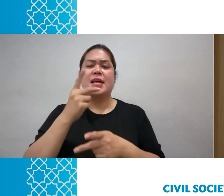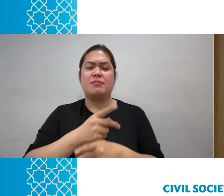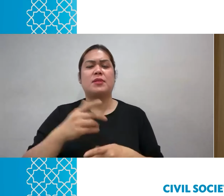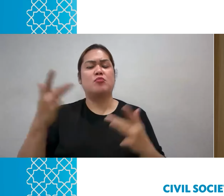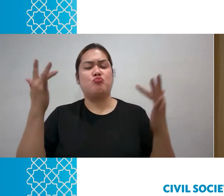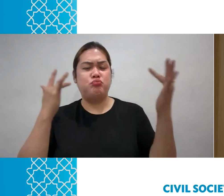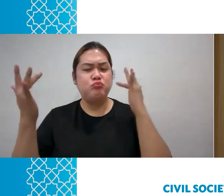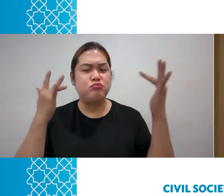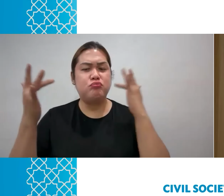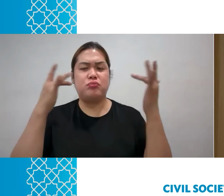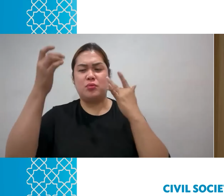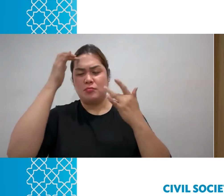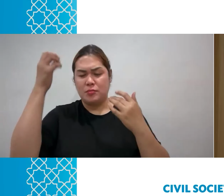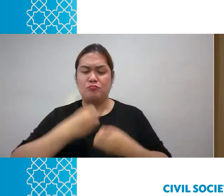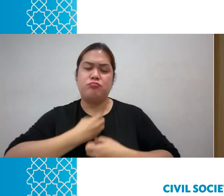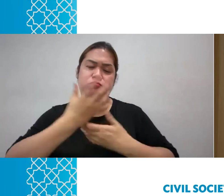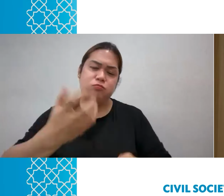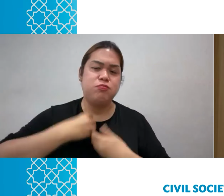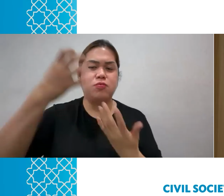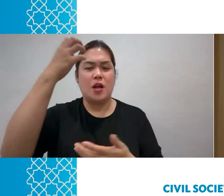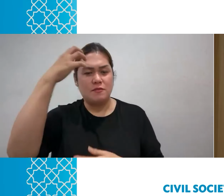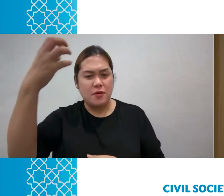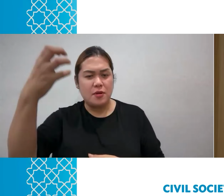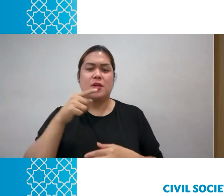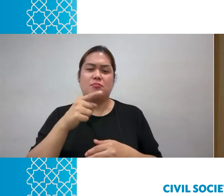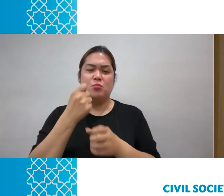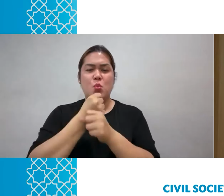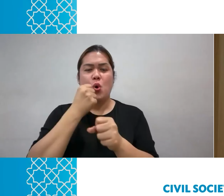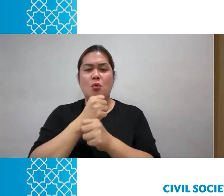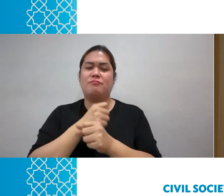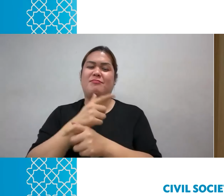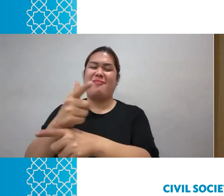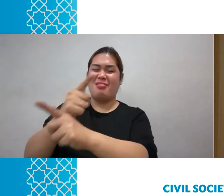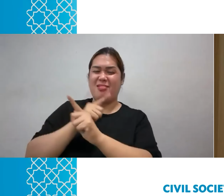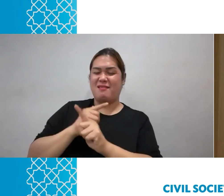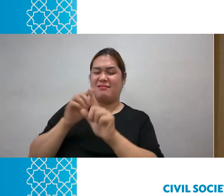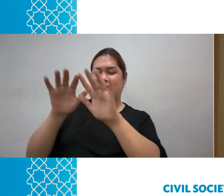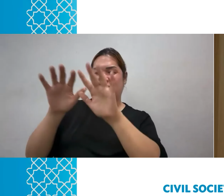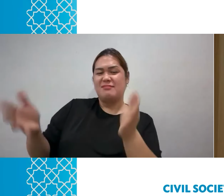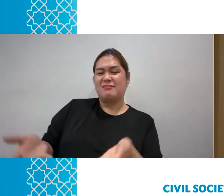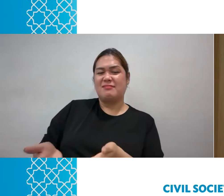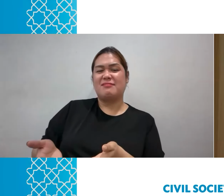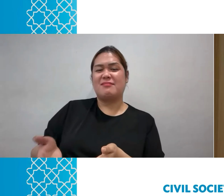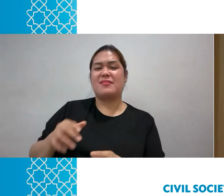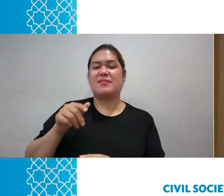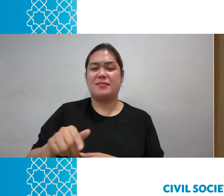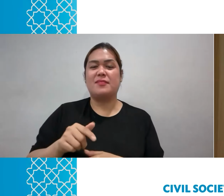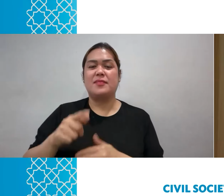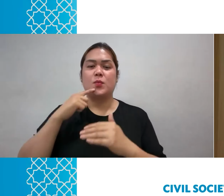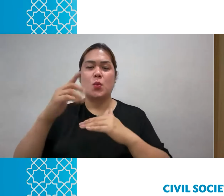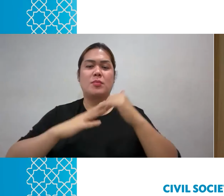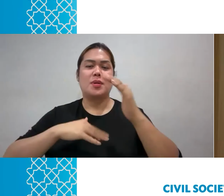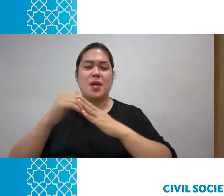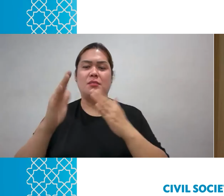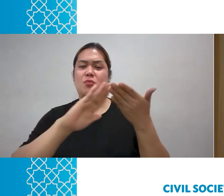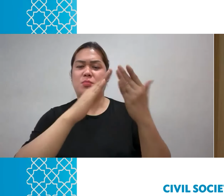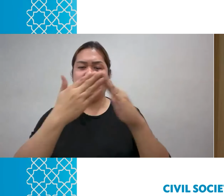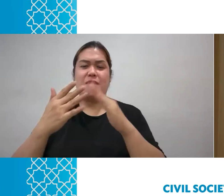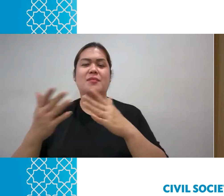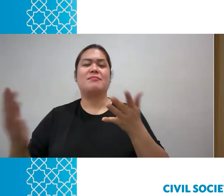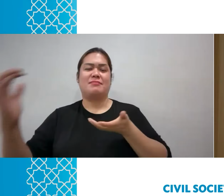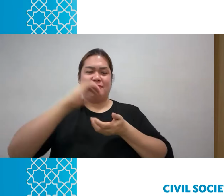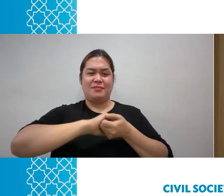they are working on their loan packages, they think to build in that community engagement role. So I